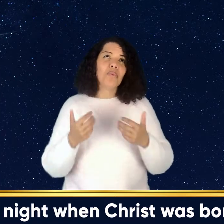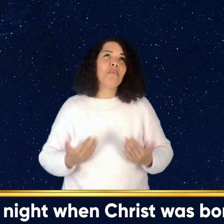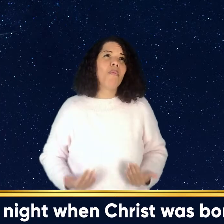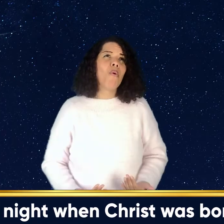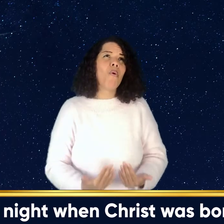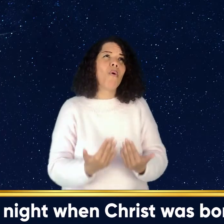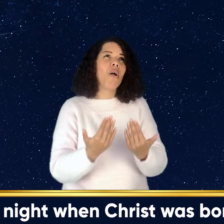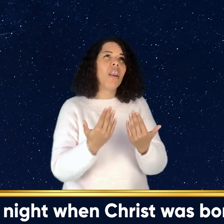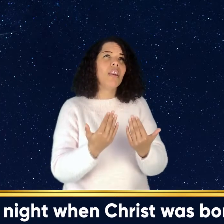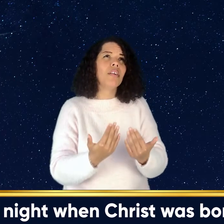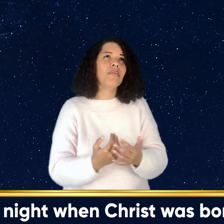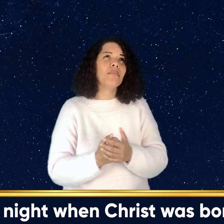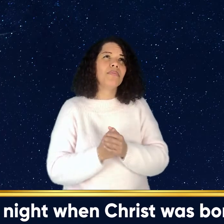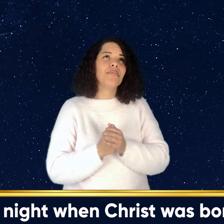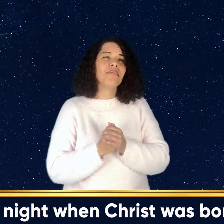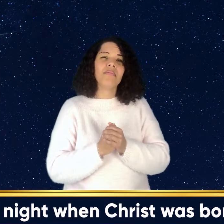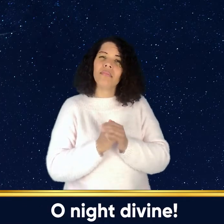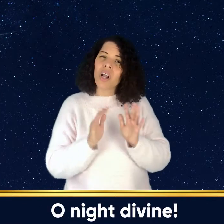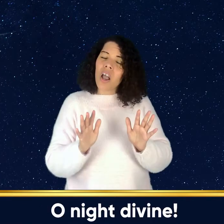When Christ was born,